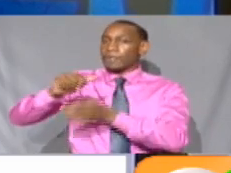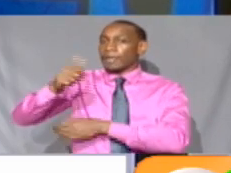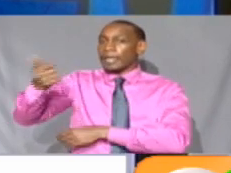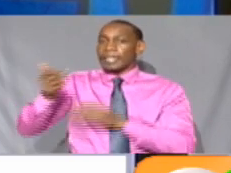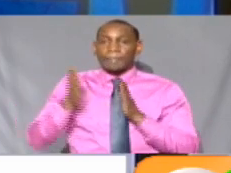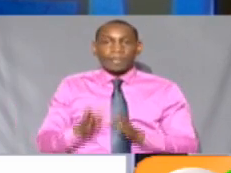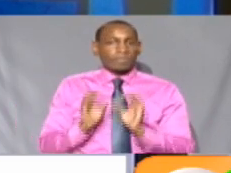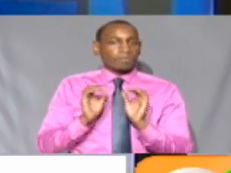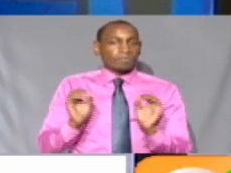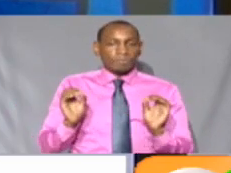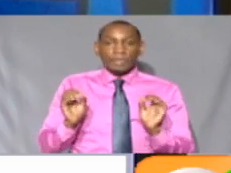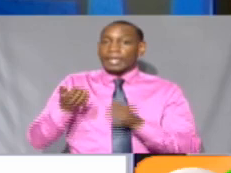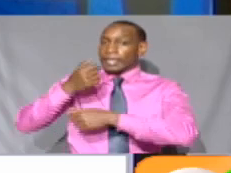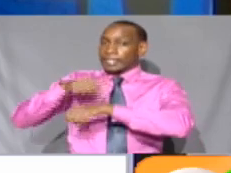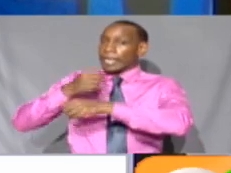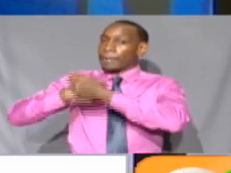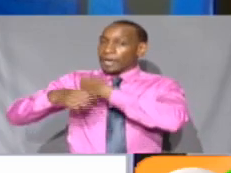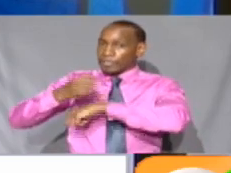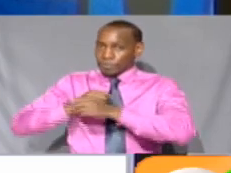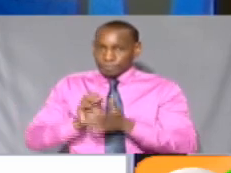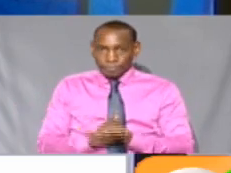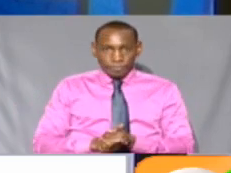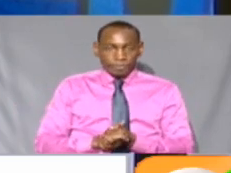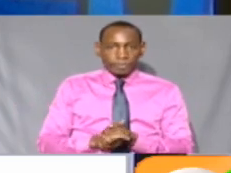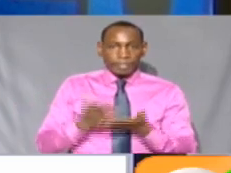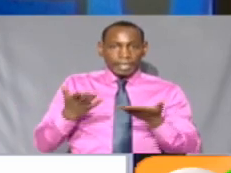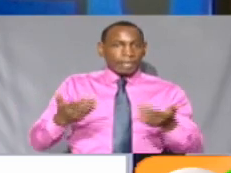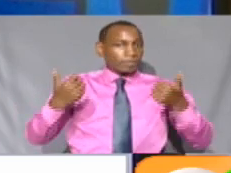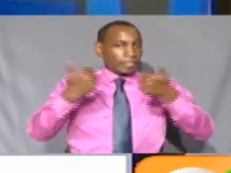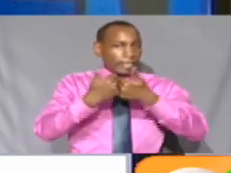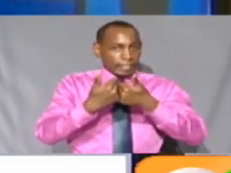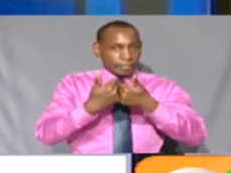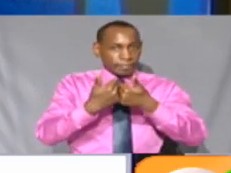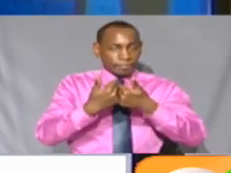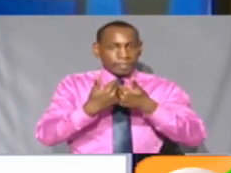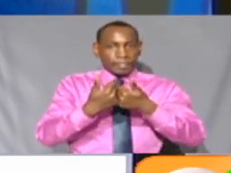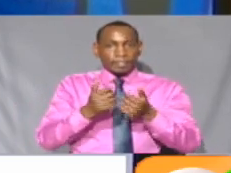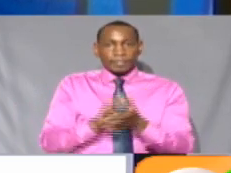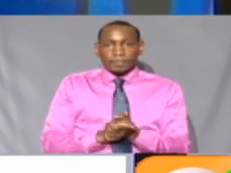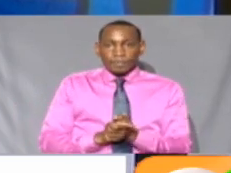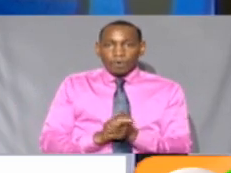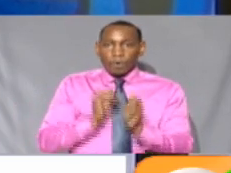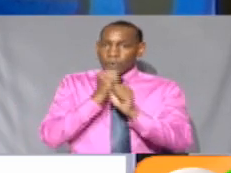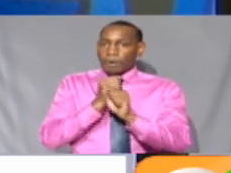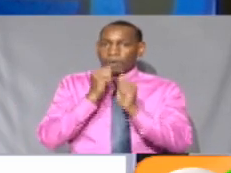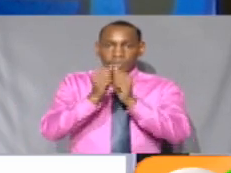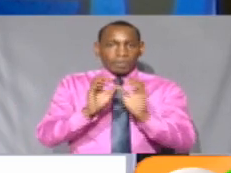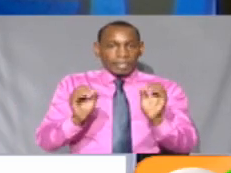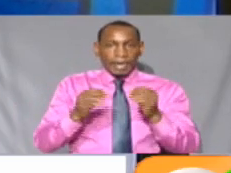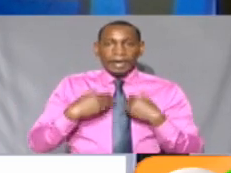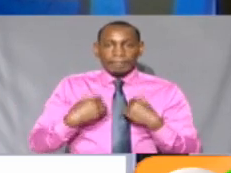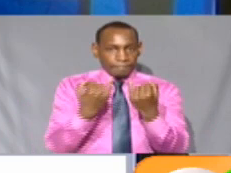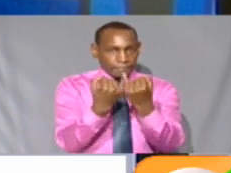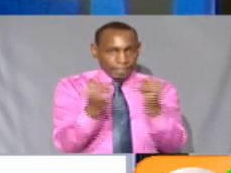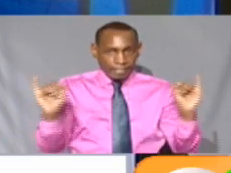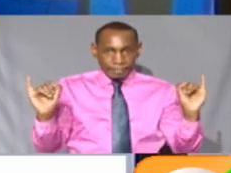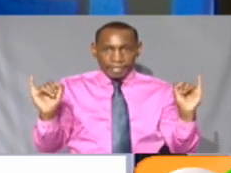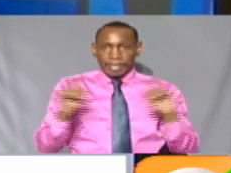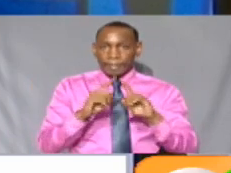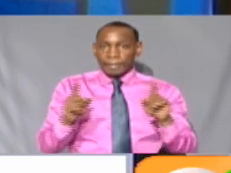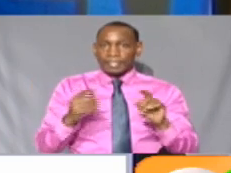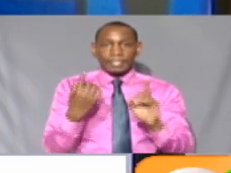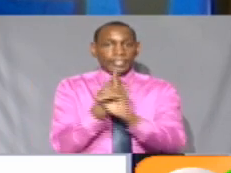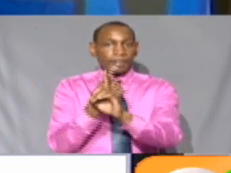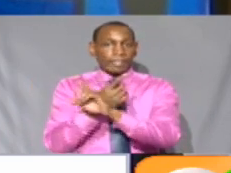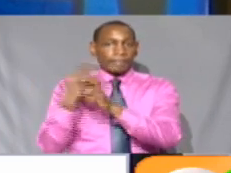other person in doing this. So now you've seen it's a relay race rather than a marathon. So they don't run together. They have independent but